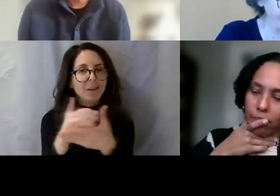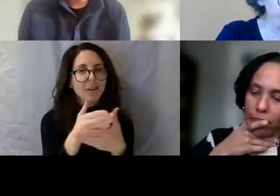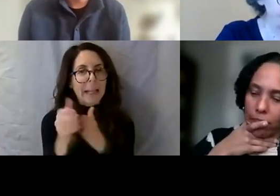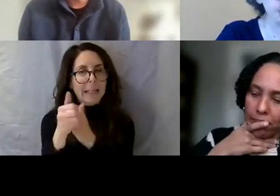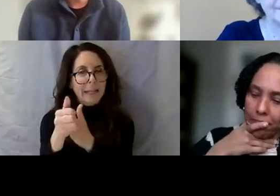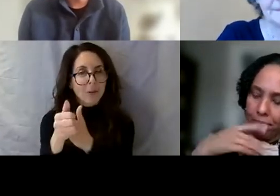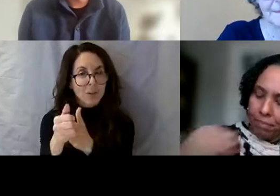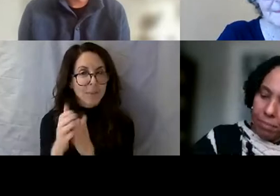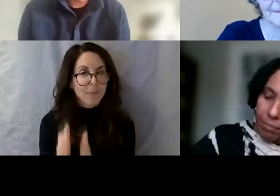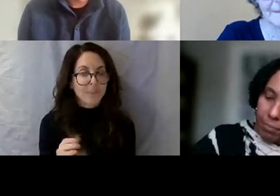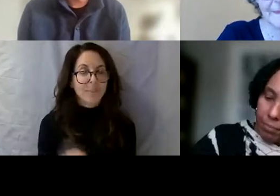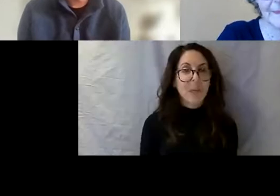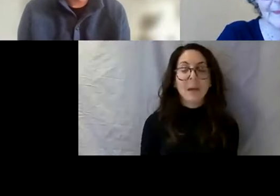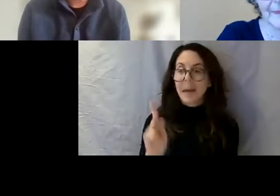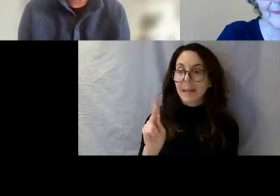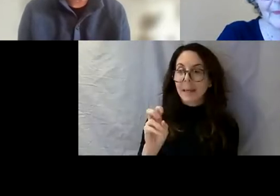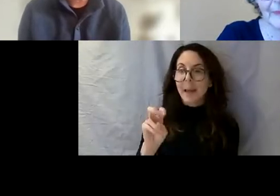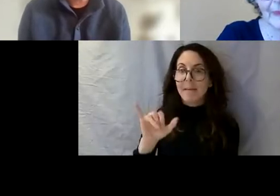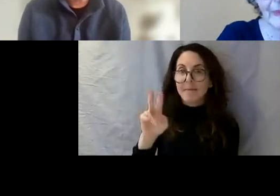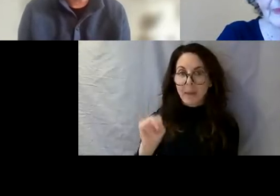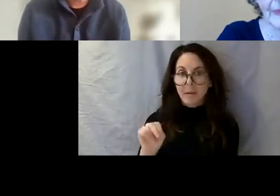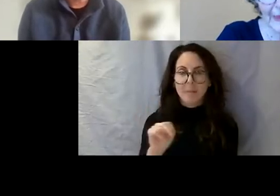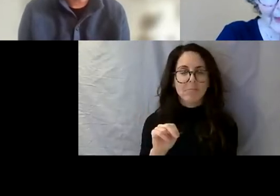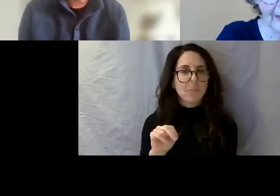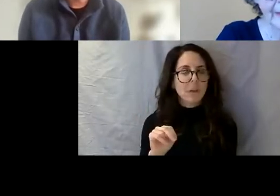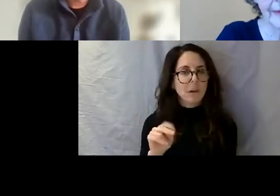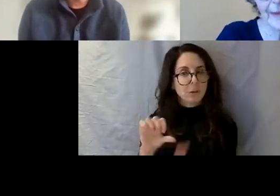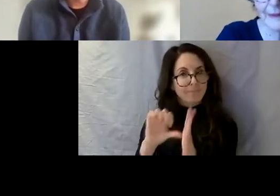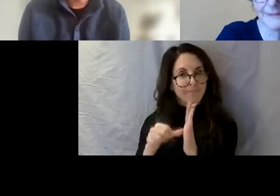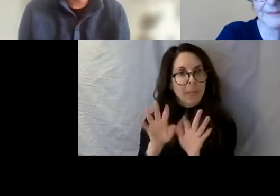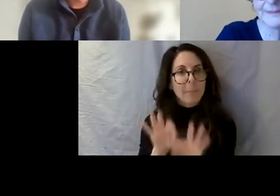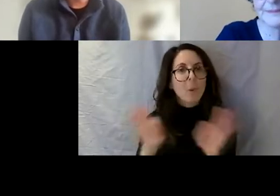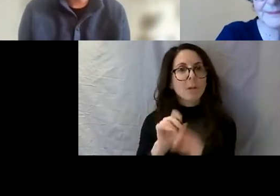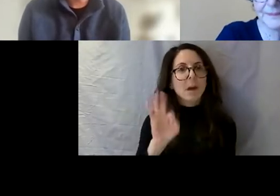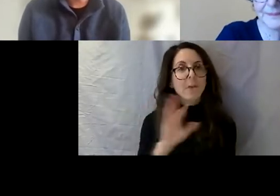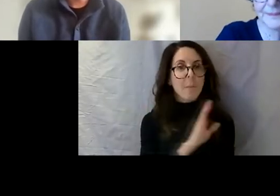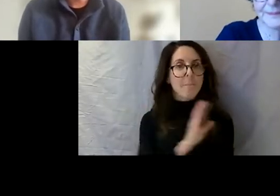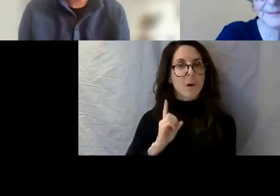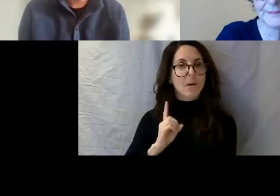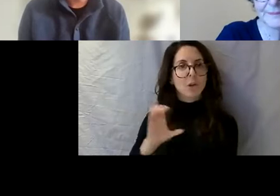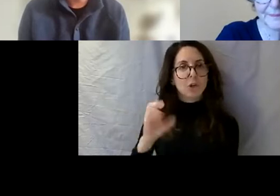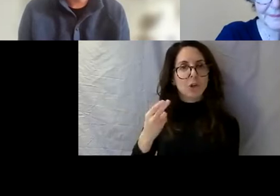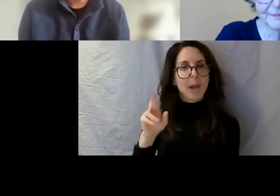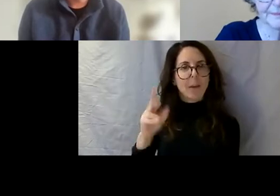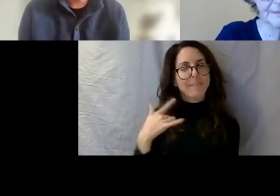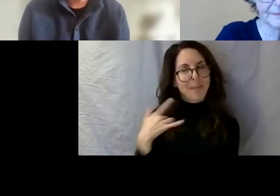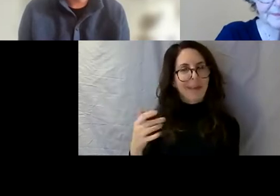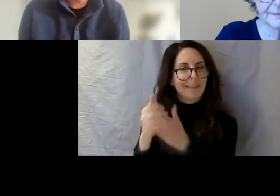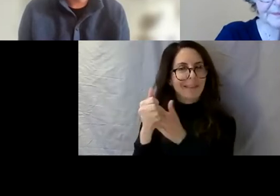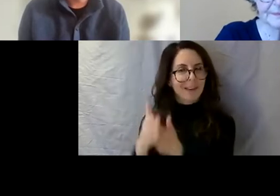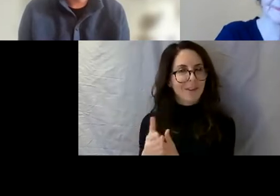Kevin was pointing to the importance of the board chair as well, you know, who's classically the leader of a